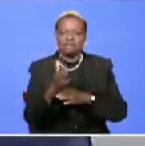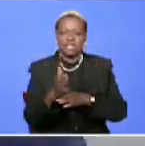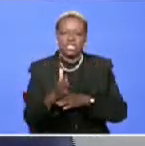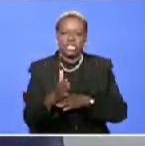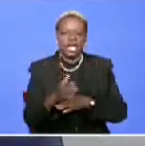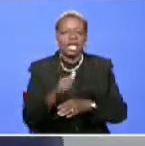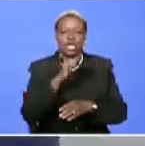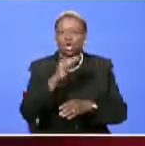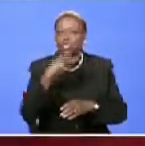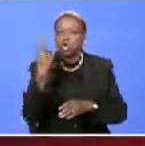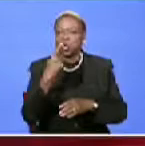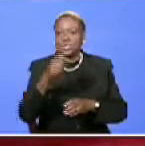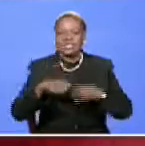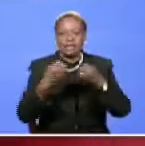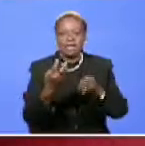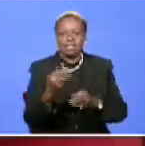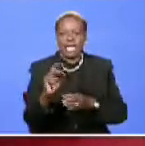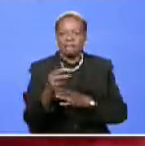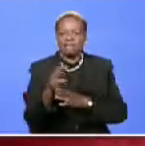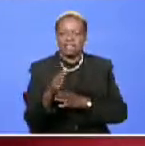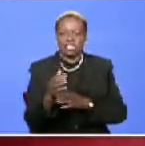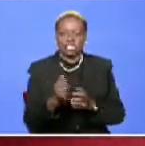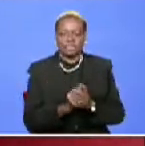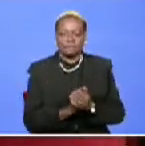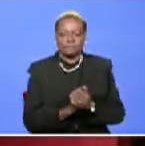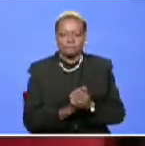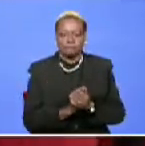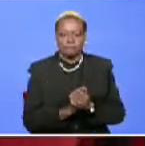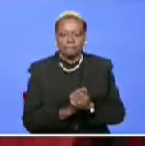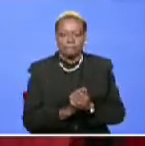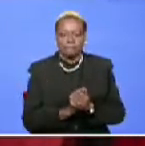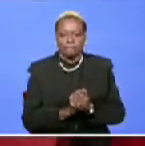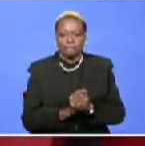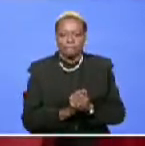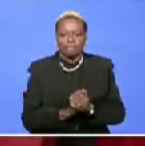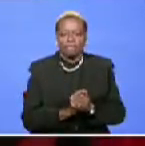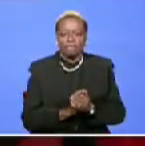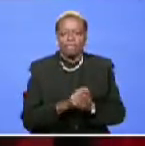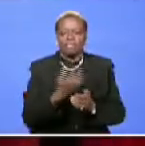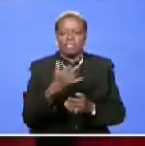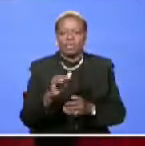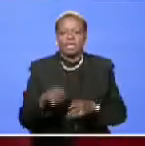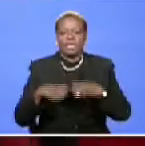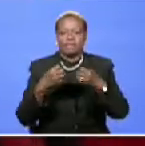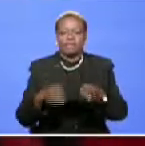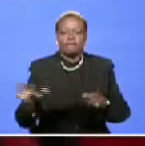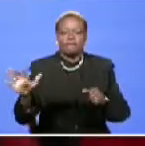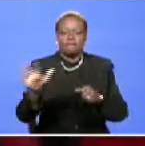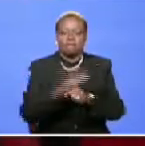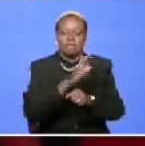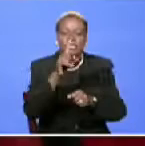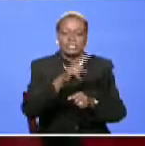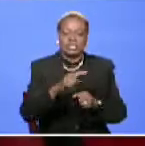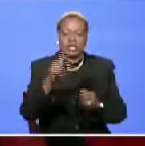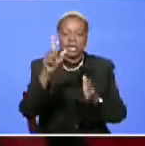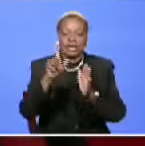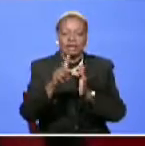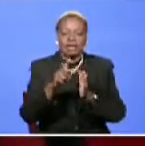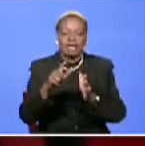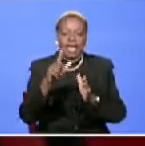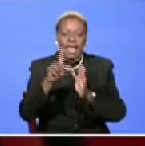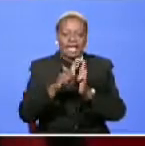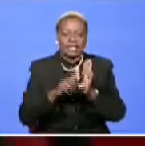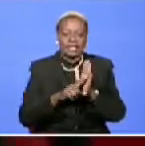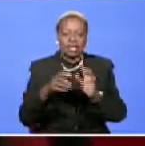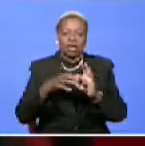always handing them a fish. Well, on Saturday, attendees were given a full circle lesson on succession planning and creating a